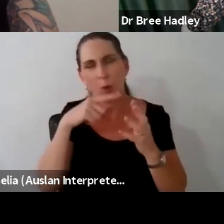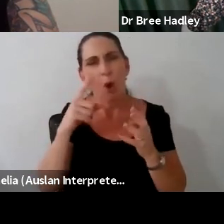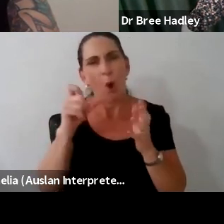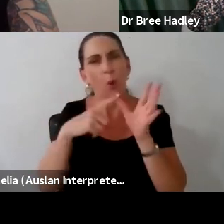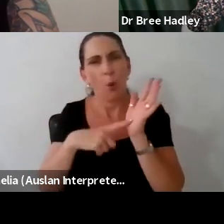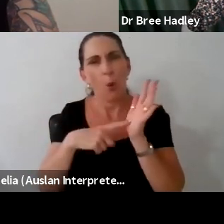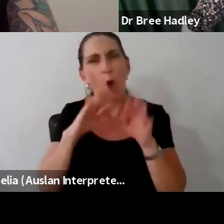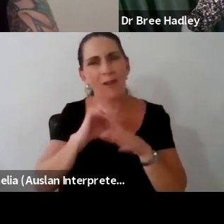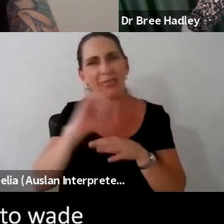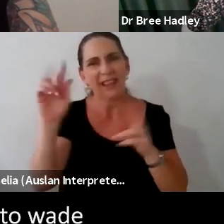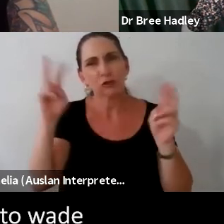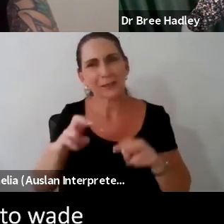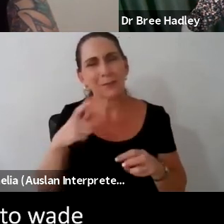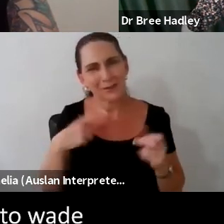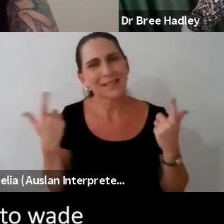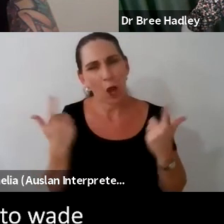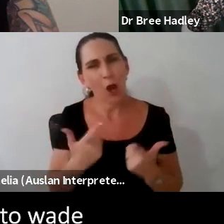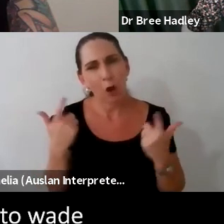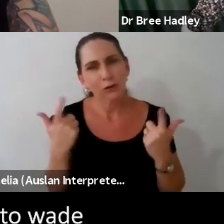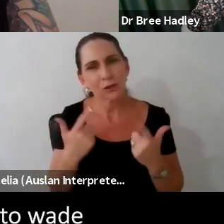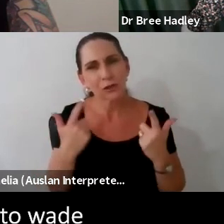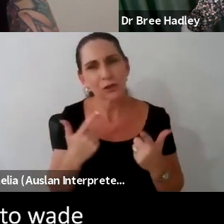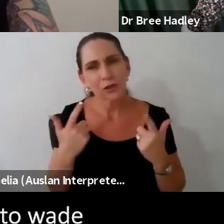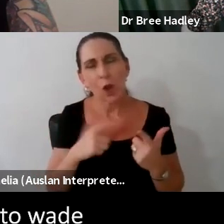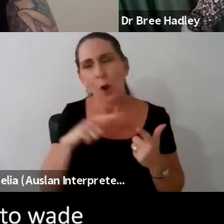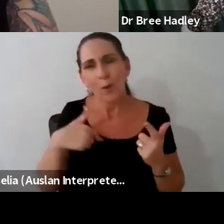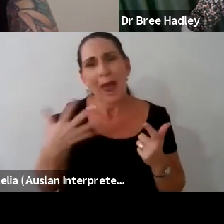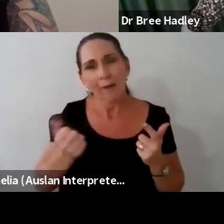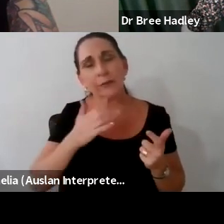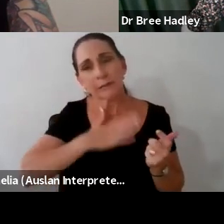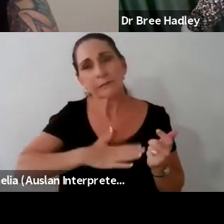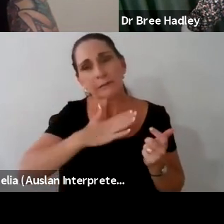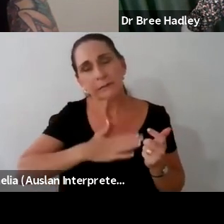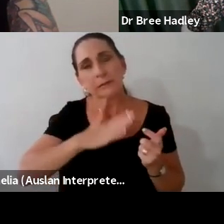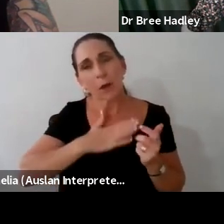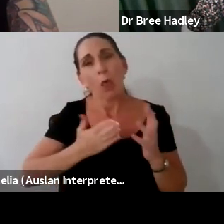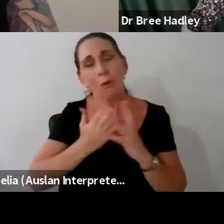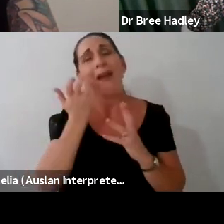Because there's a lot of it that we have to wade through on a daily basis. And